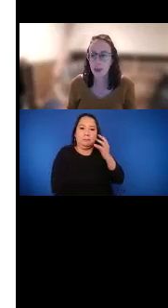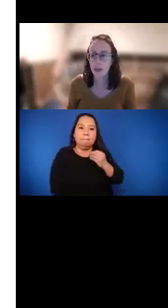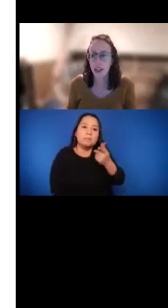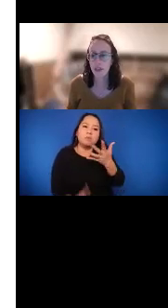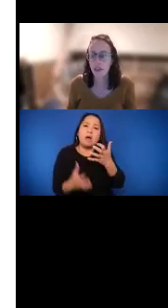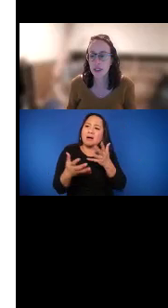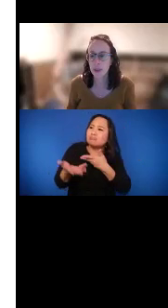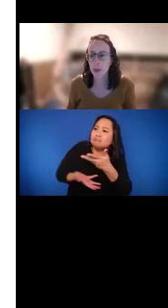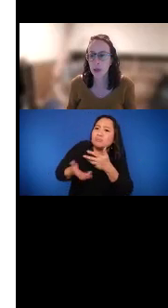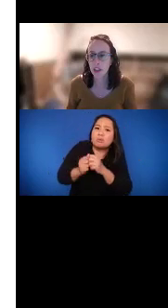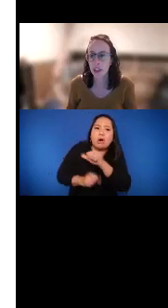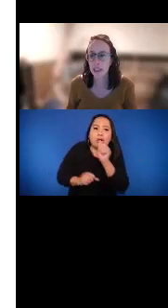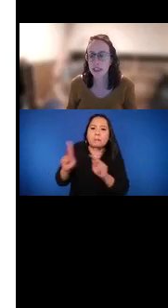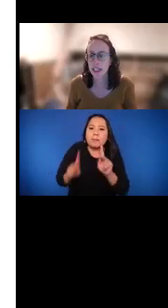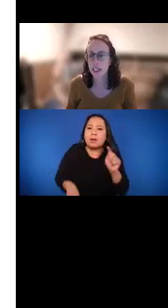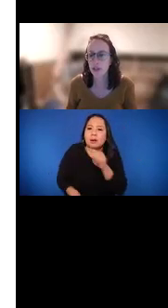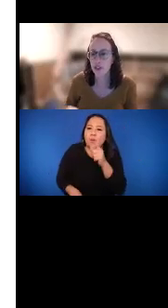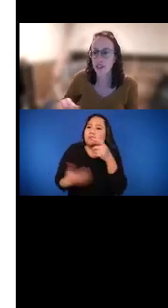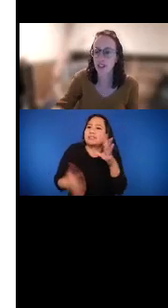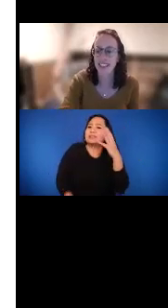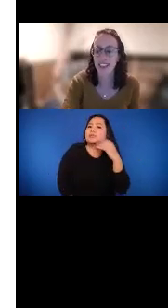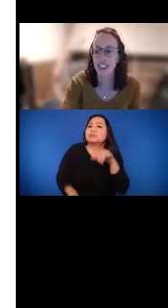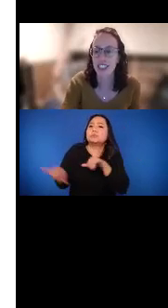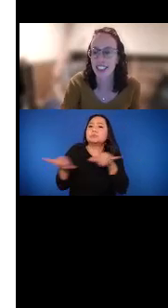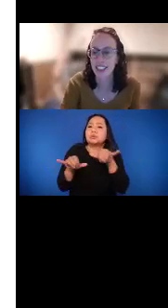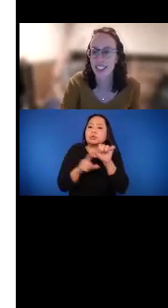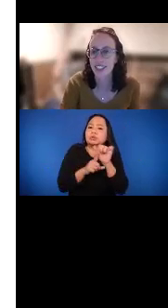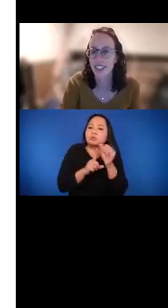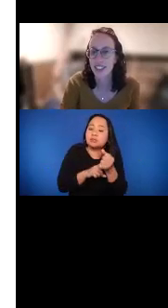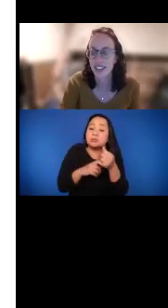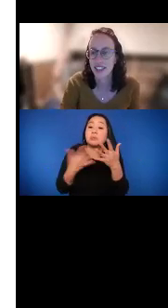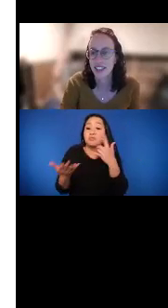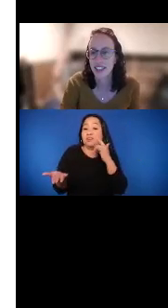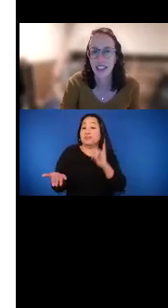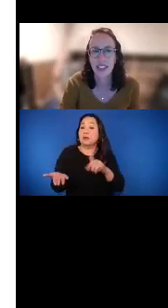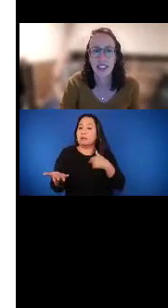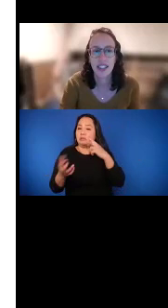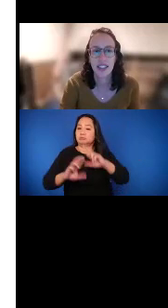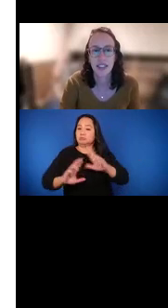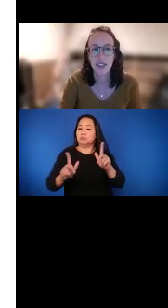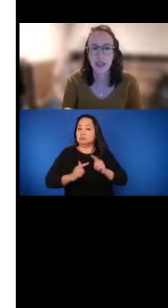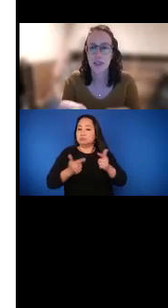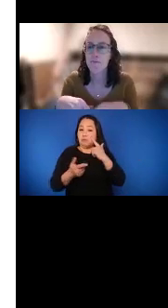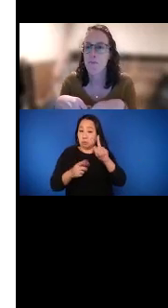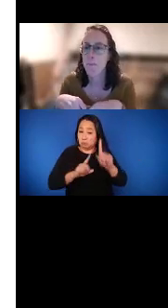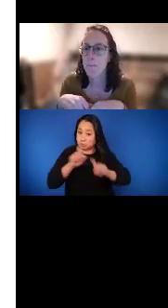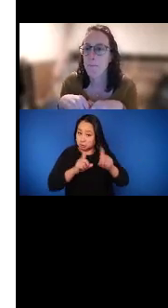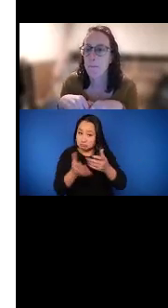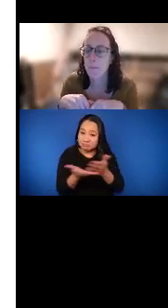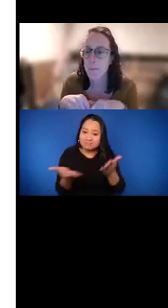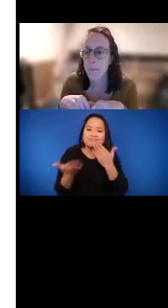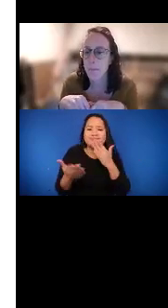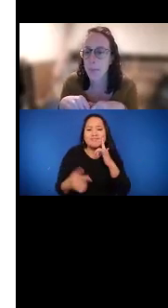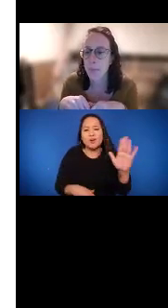I think we're ready for some questions. Thank you for your attention. Thank you so much,